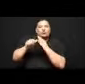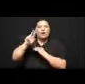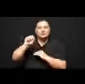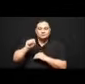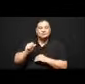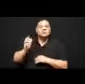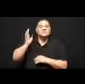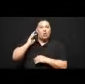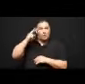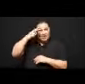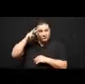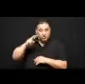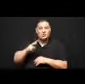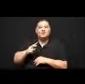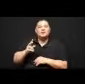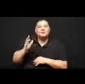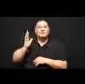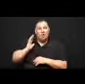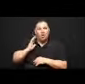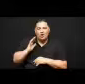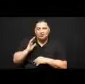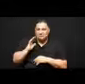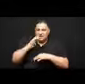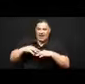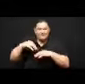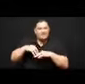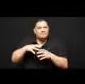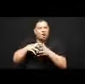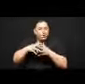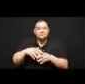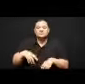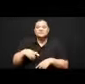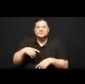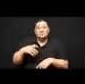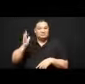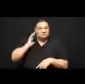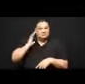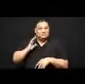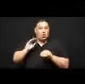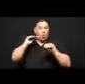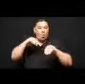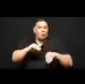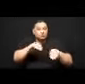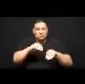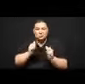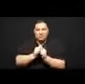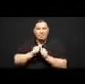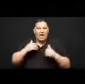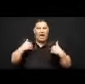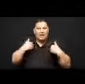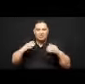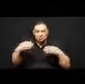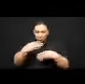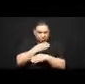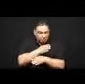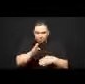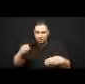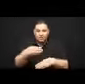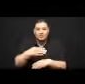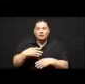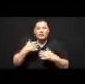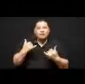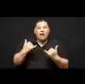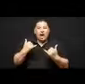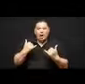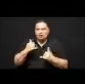Mexico, once fully Native American, once an ocean with sea animals that live deep, now in a state